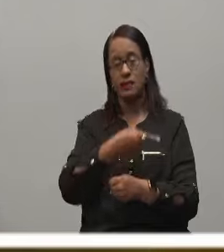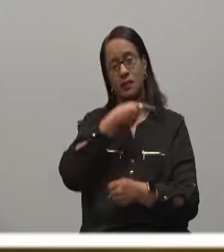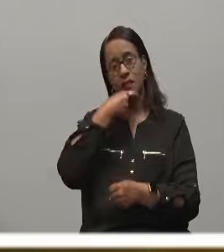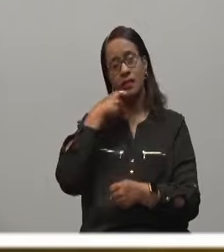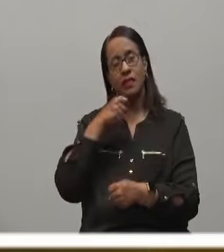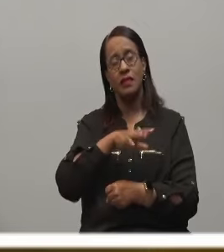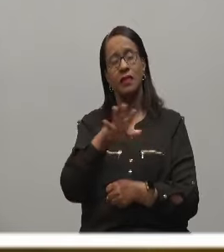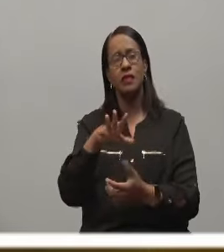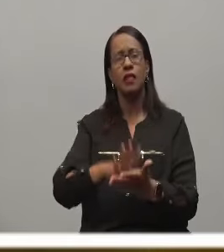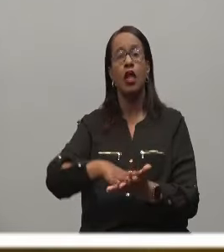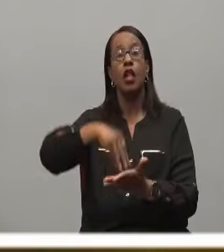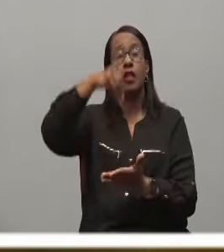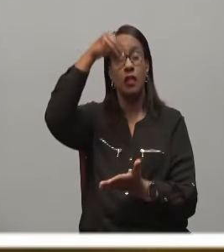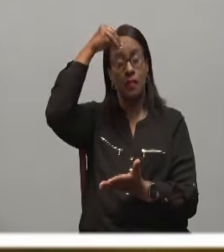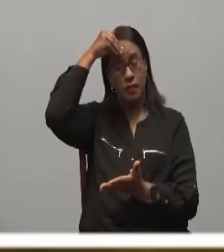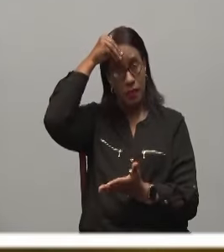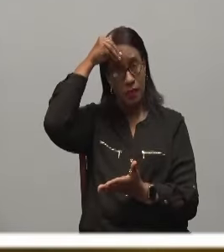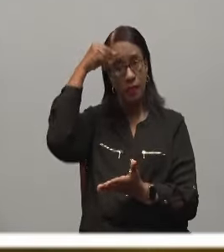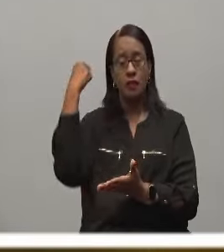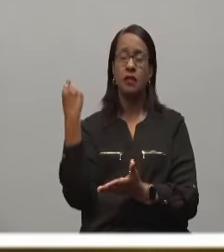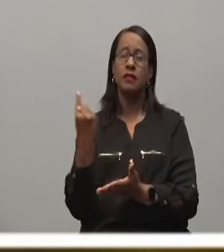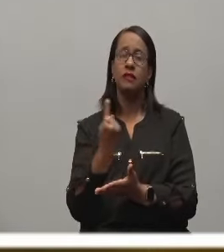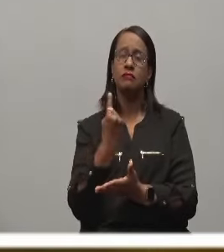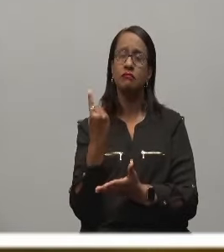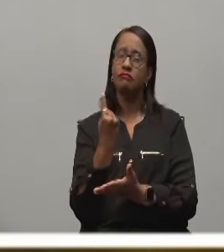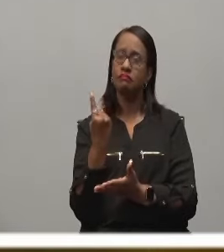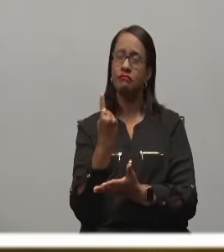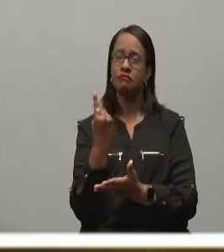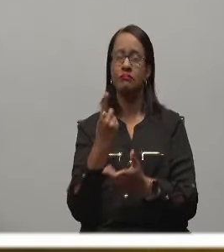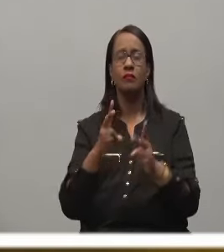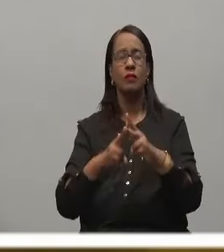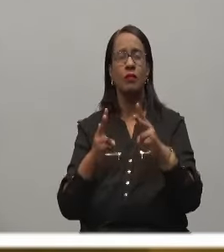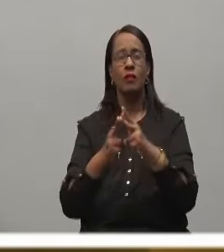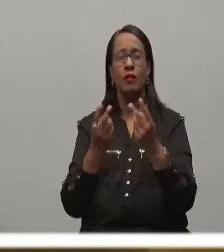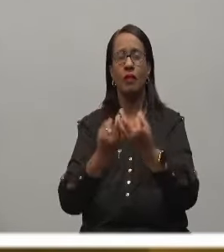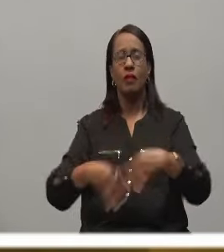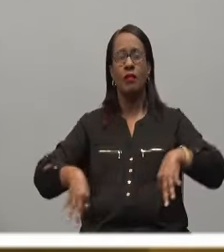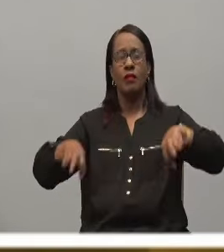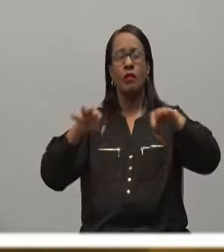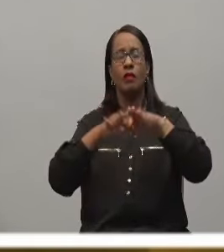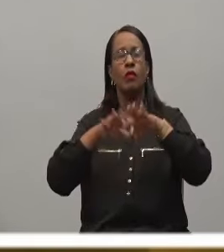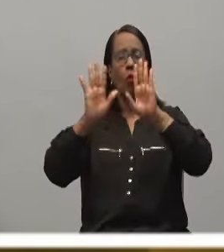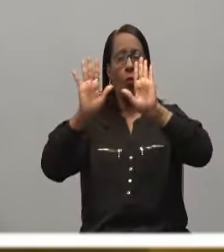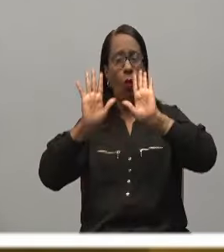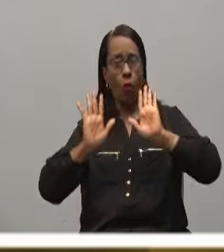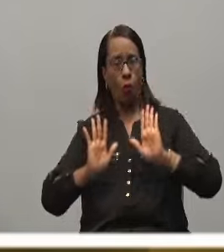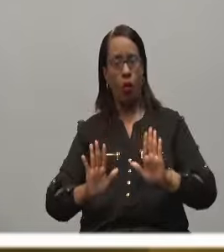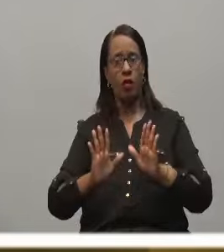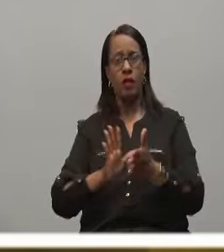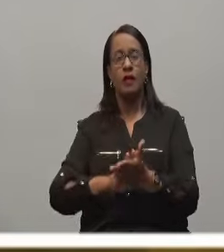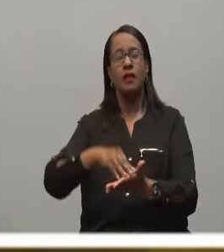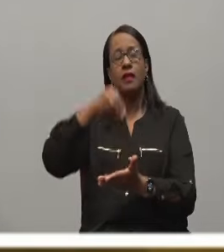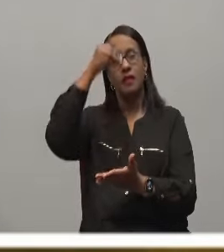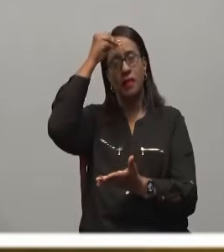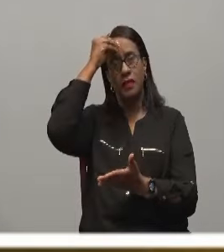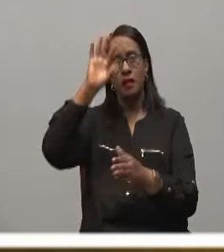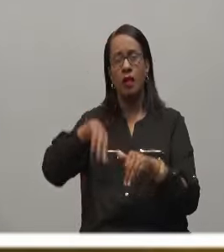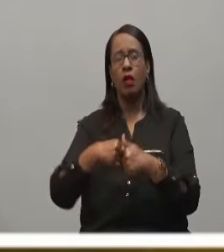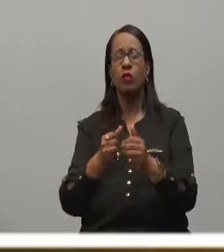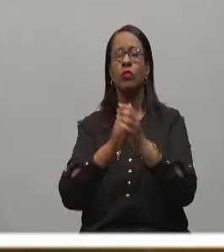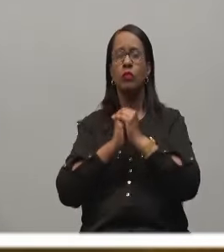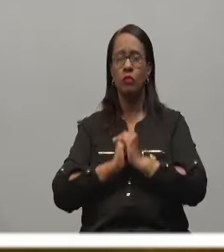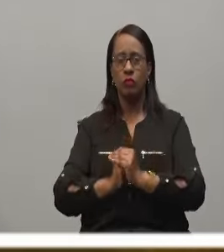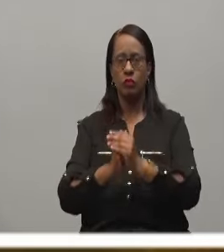to learn something that is most precious and something that is most wonderful, to learn how to worship